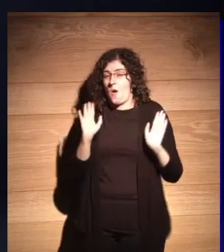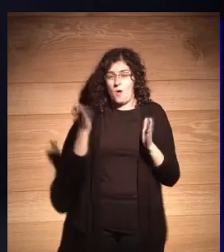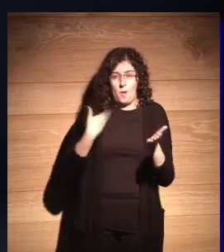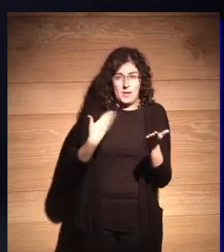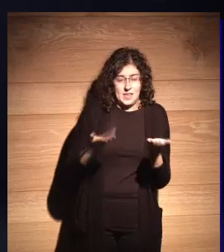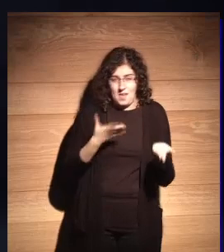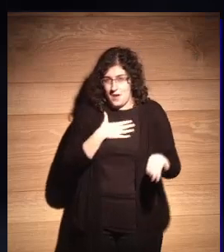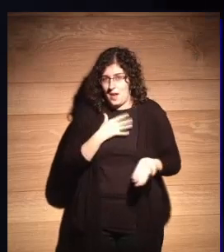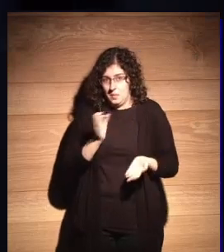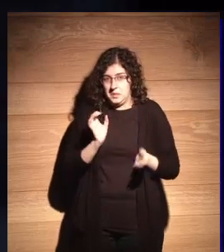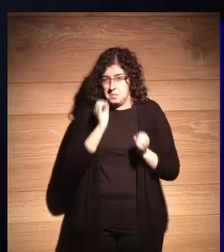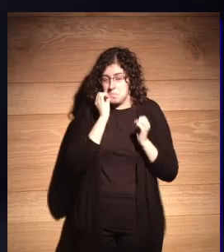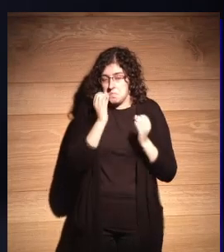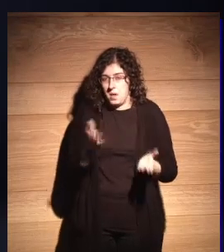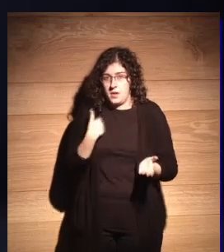photography works.